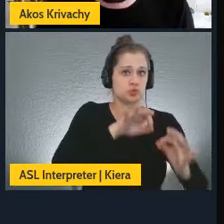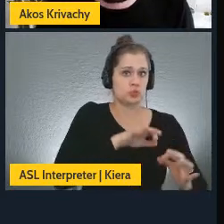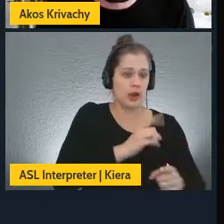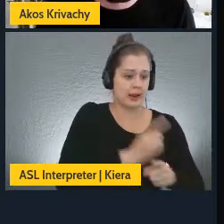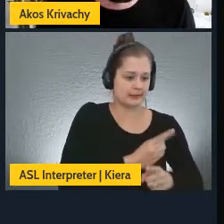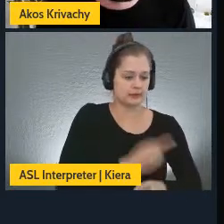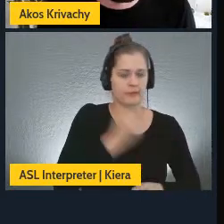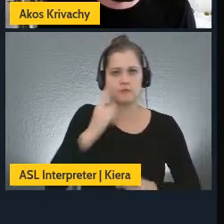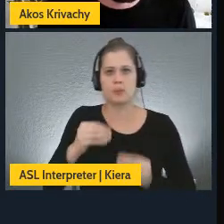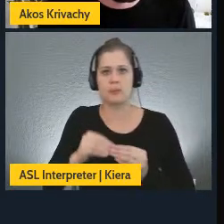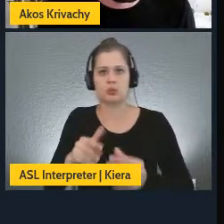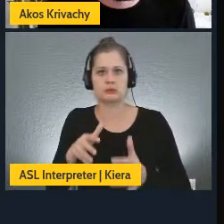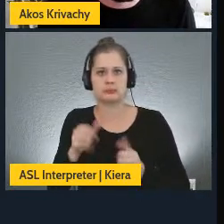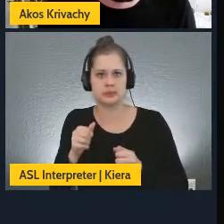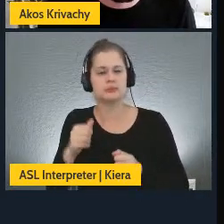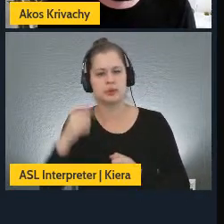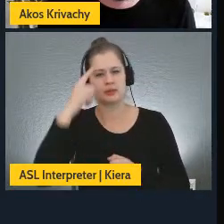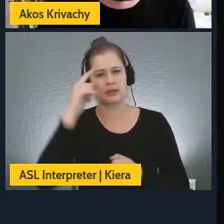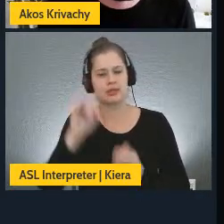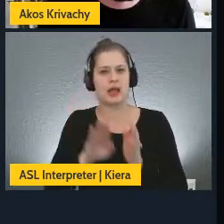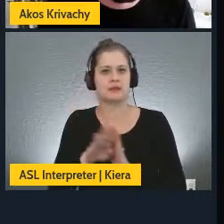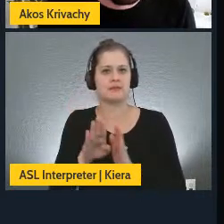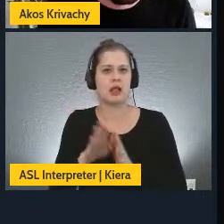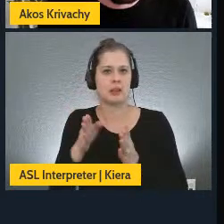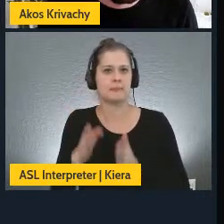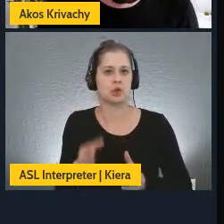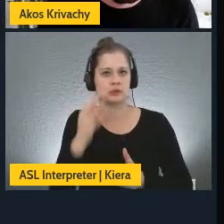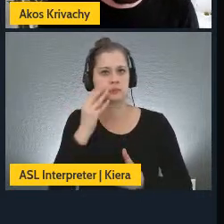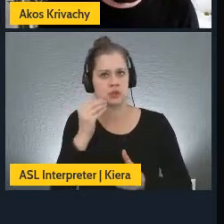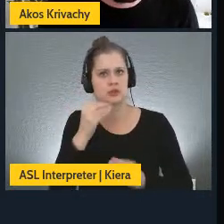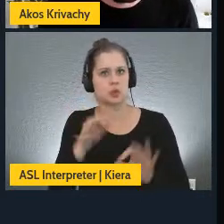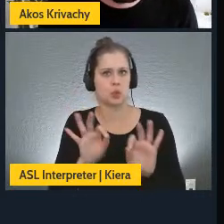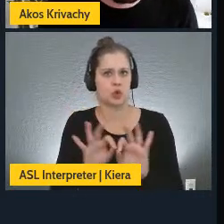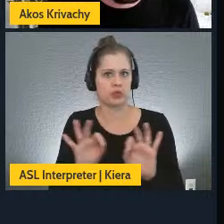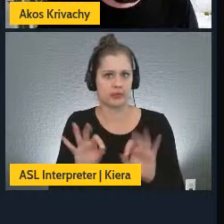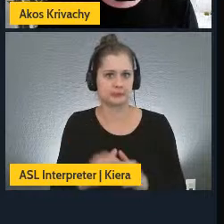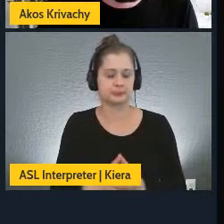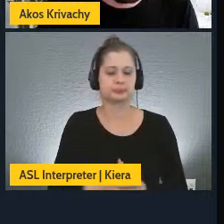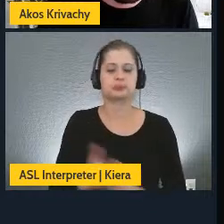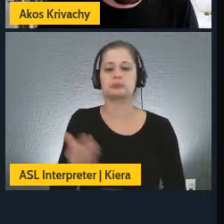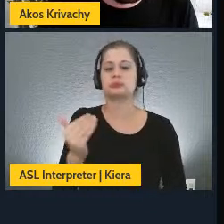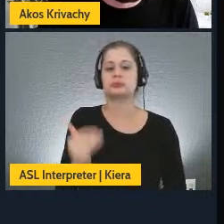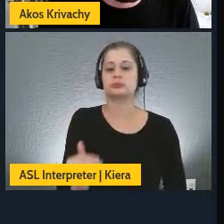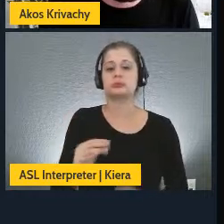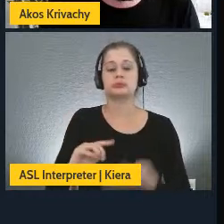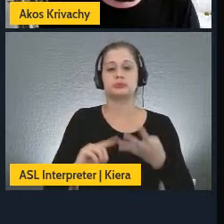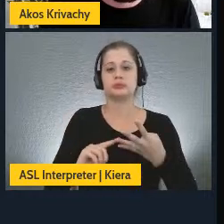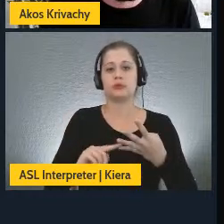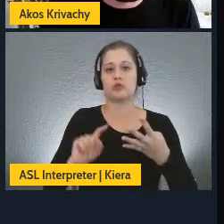speed, but I think that developer experience is definitely worth it. So